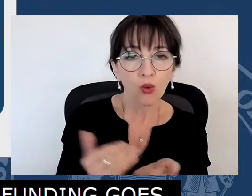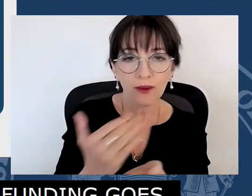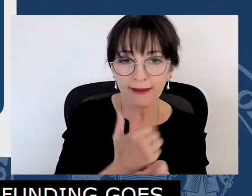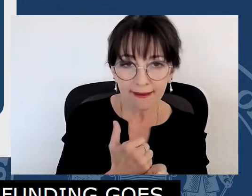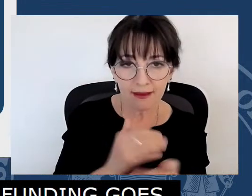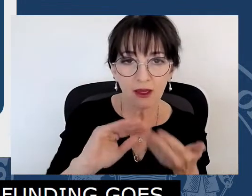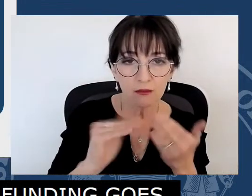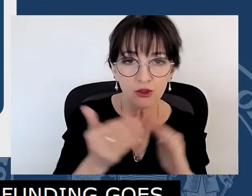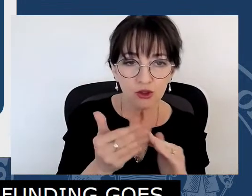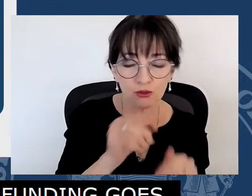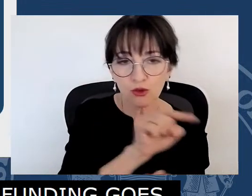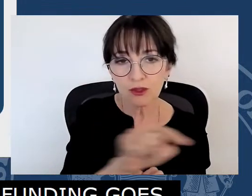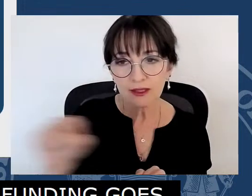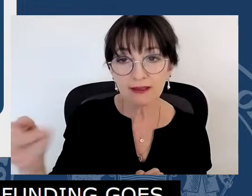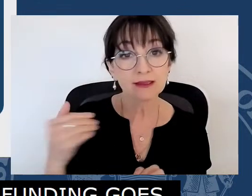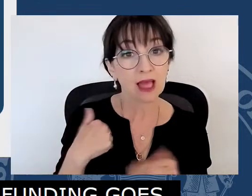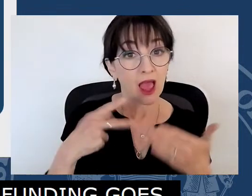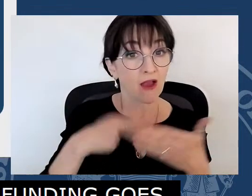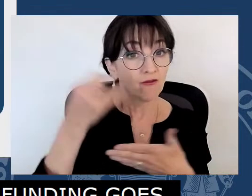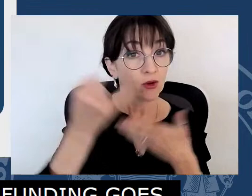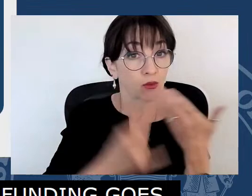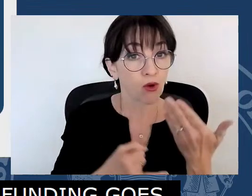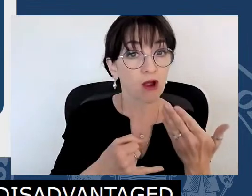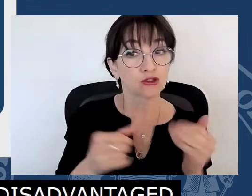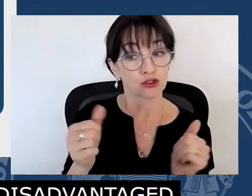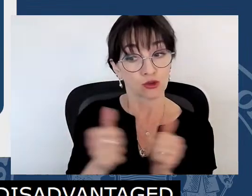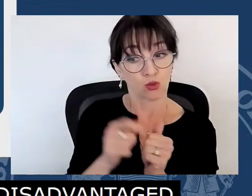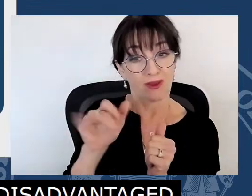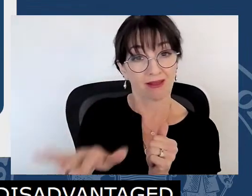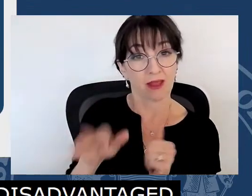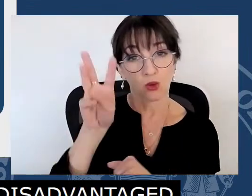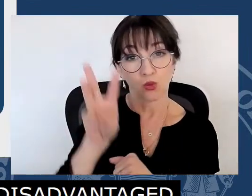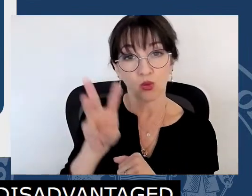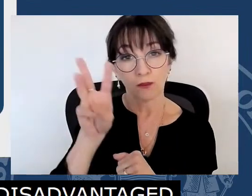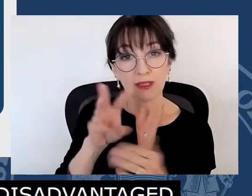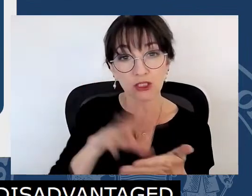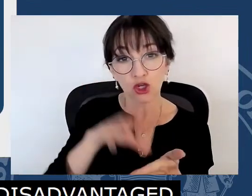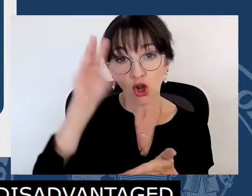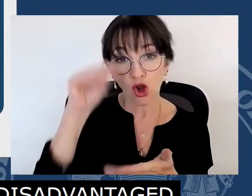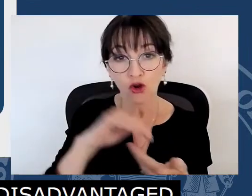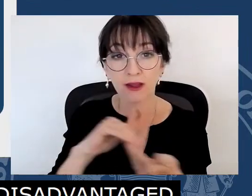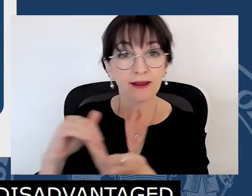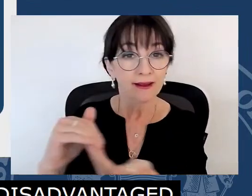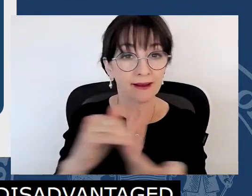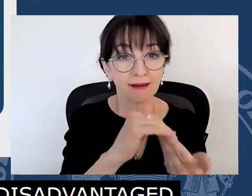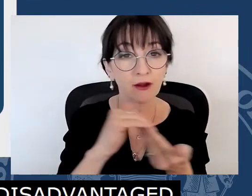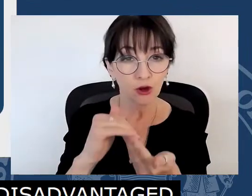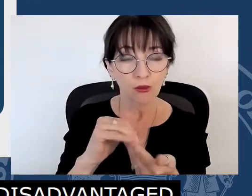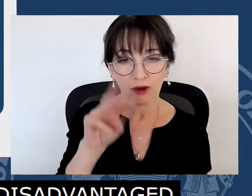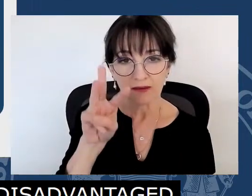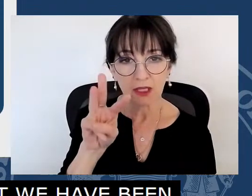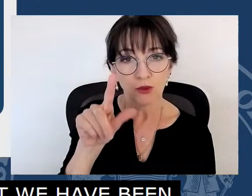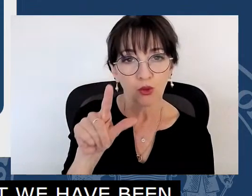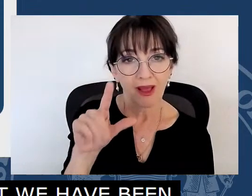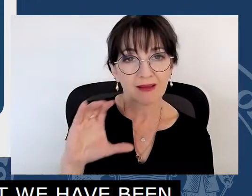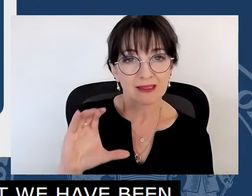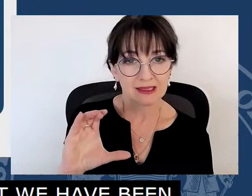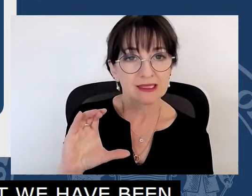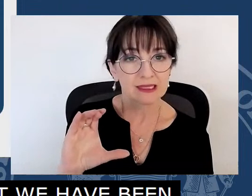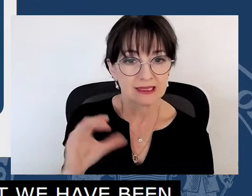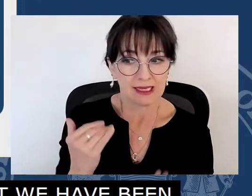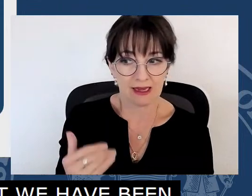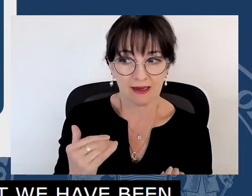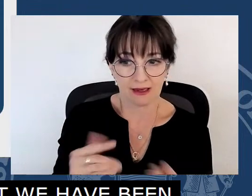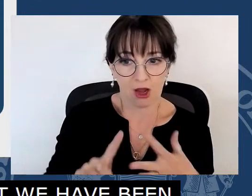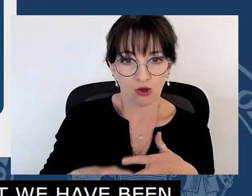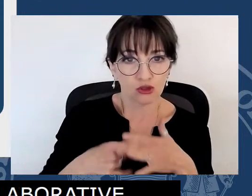we've been working on with the Wilmington Learning Collaborative, which was just approved and is getting underway. So public education,